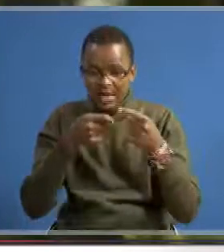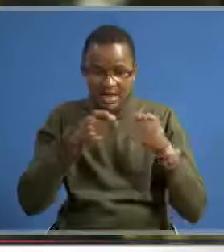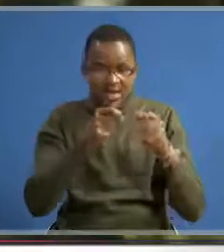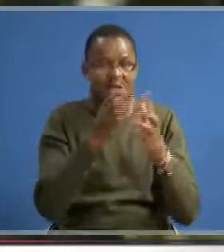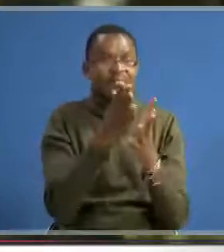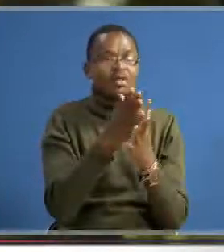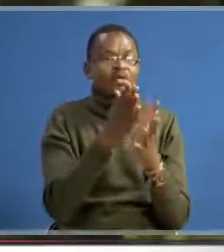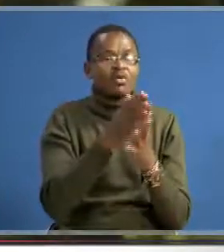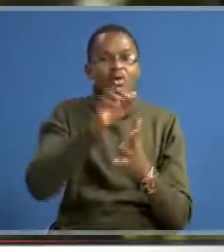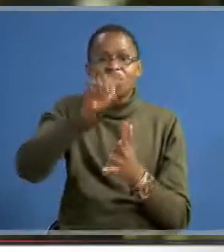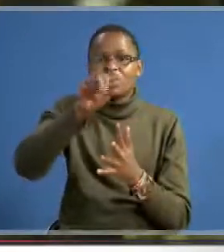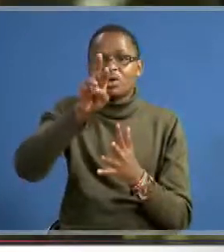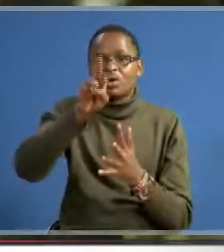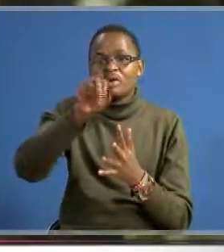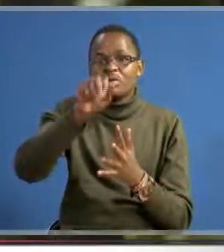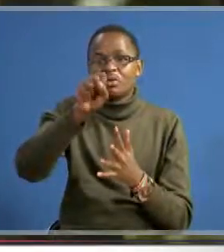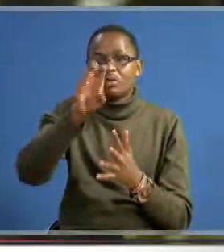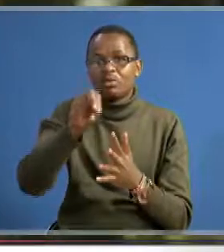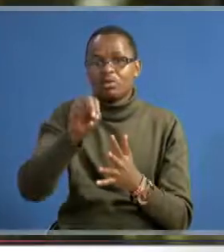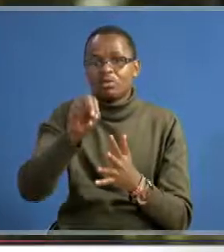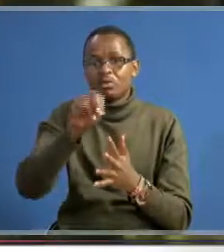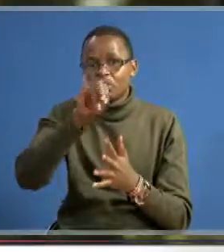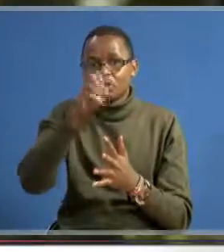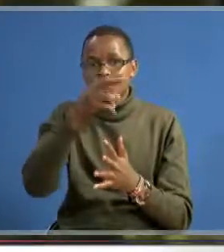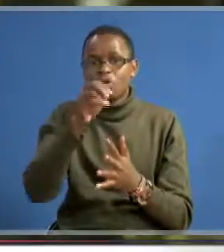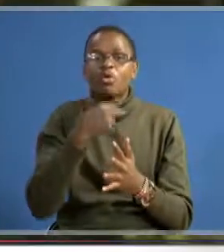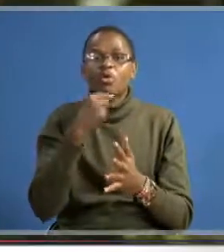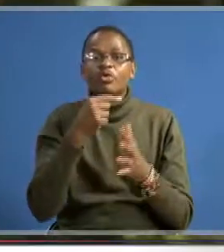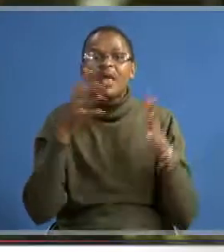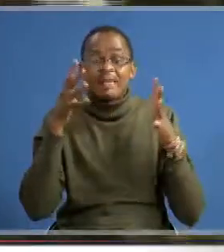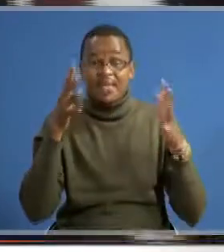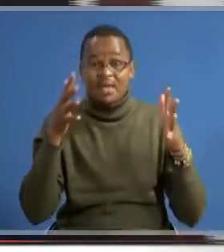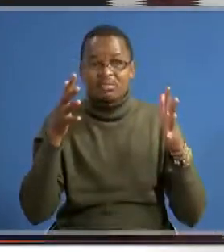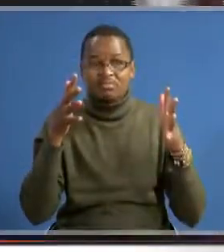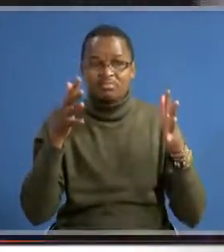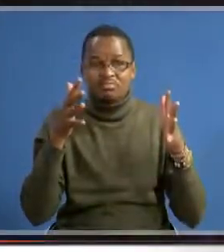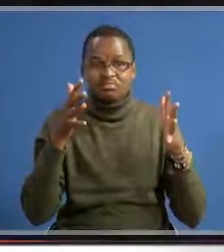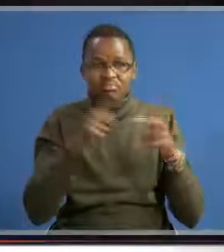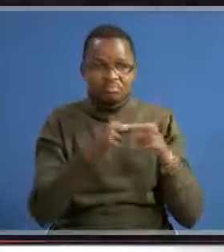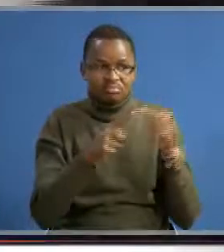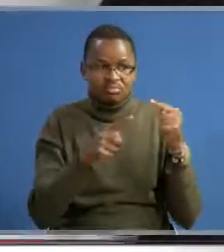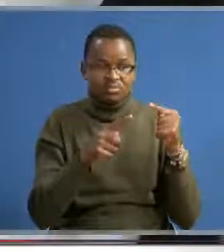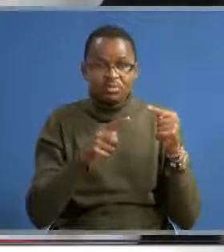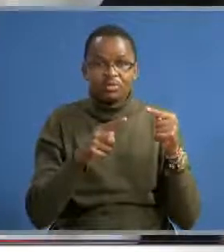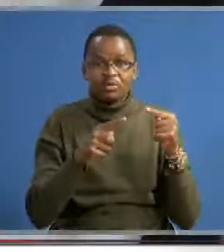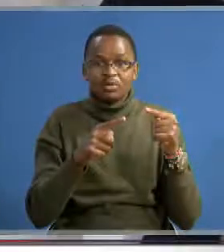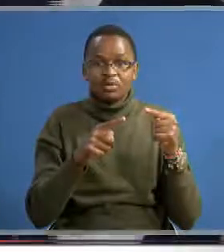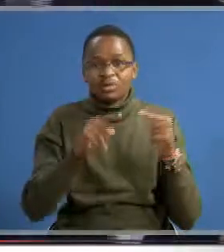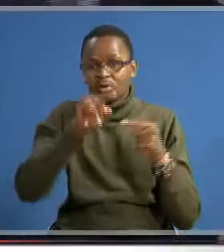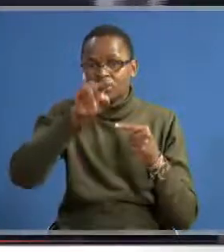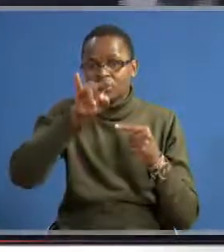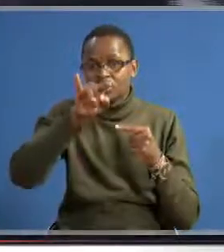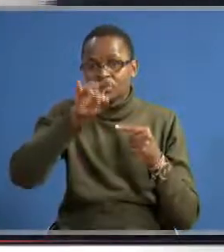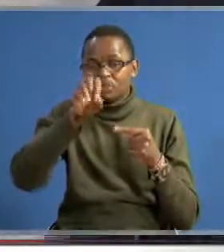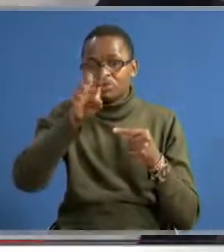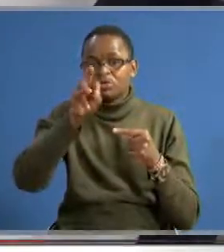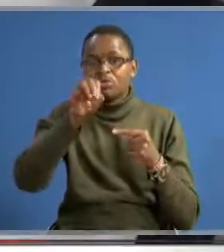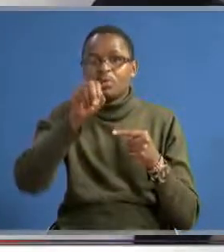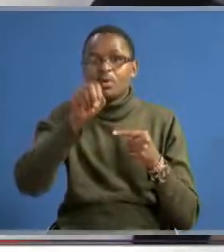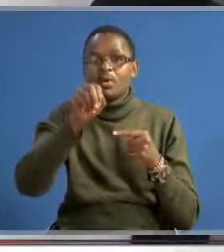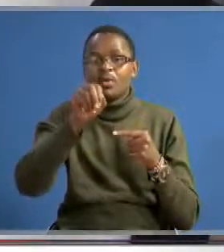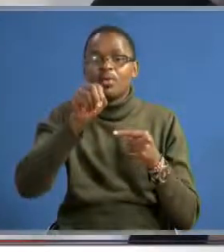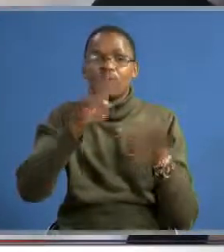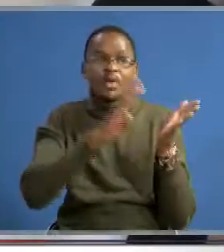between Amazon and Joho, for example, is to show who is the biggest at the court. Although Busia Governor Sos Peter Ojemong and his